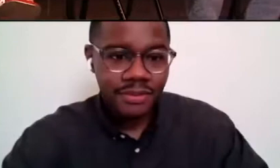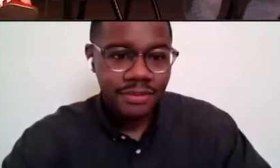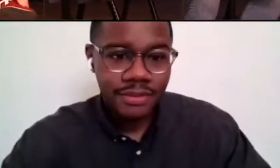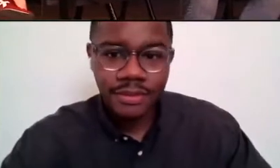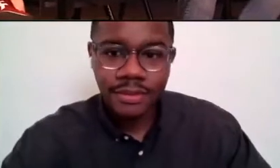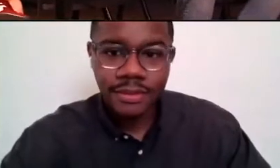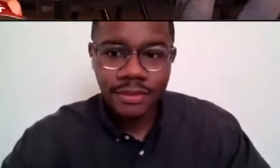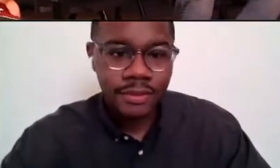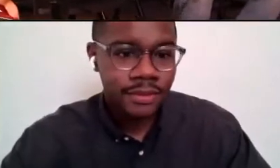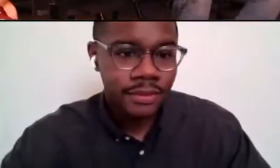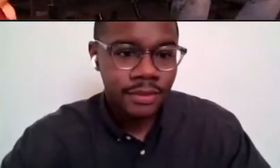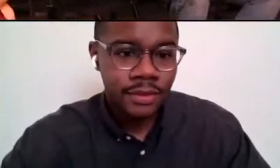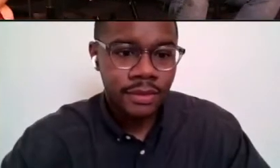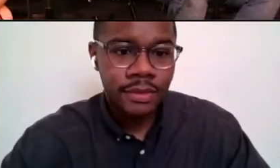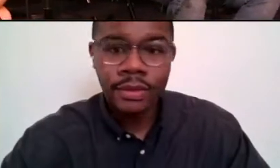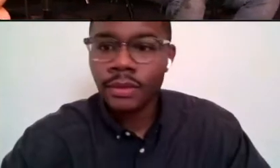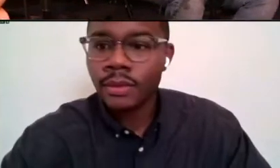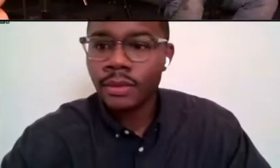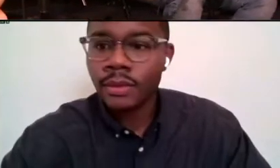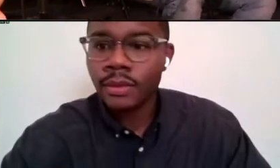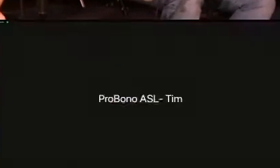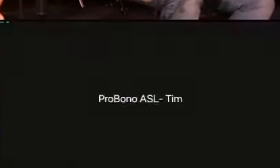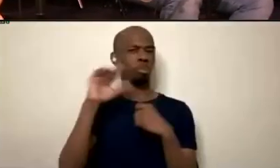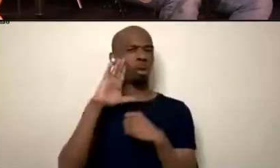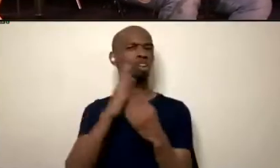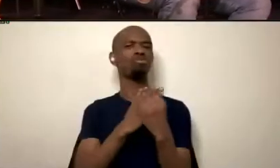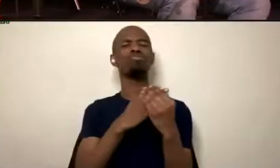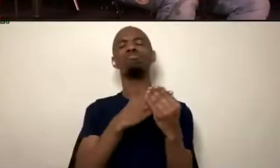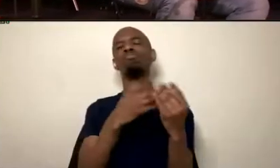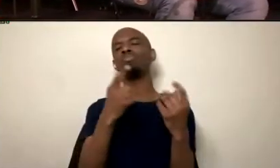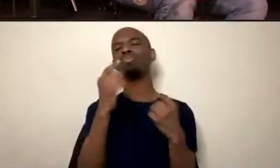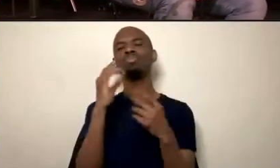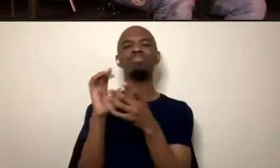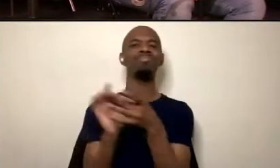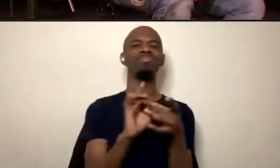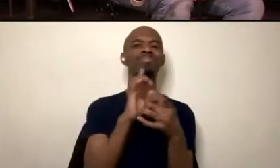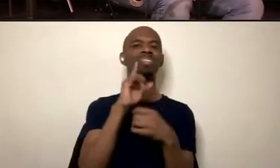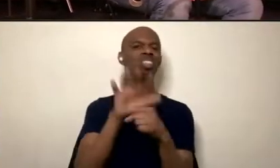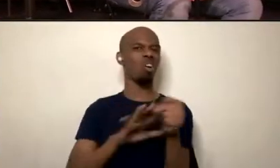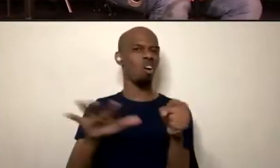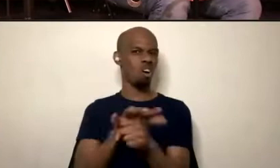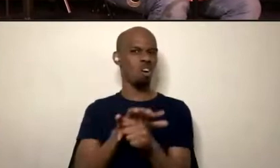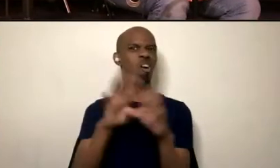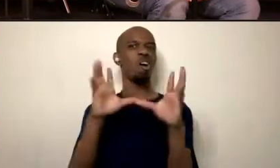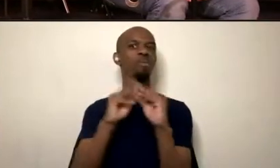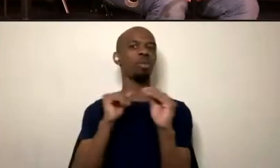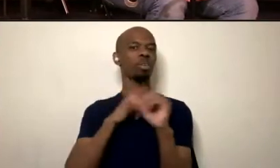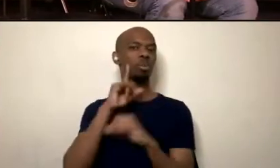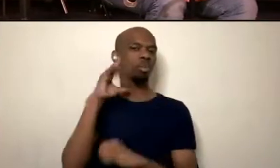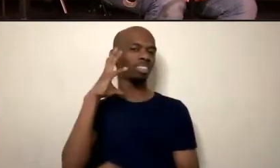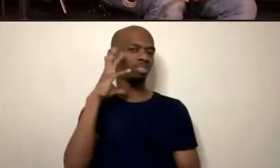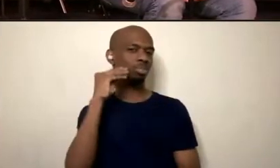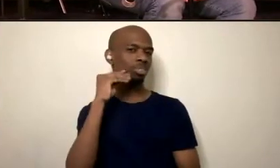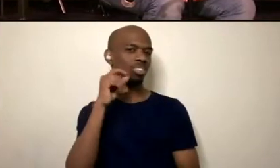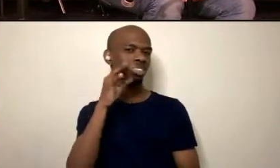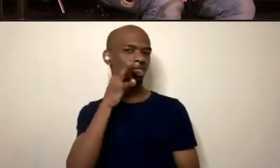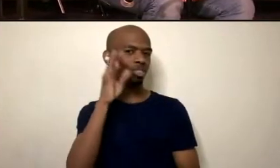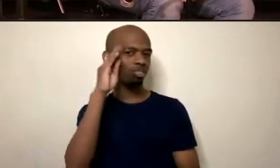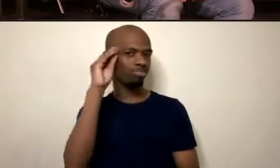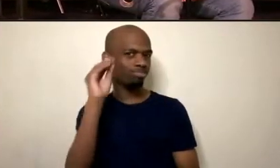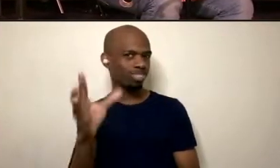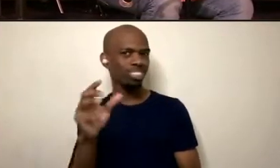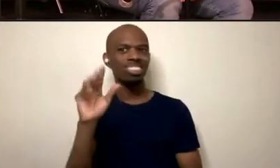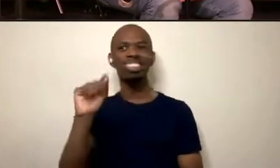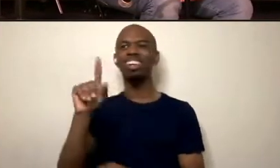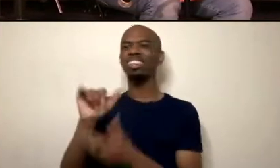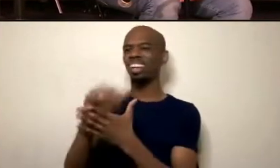this whole piece that we're about to move into. So you definitely wanna come back for that. That's why she's looking exactly so magical. This is exactly